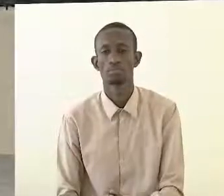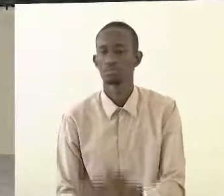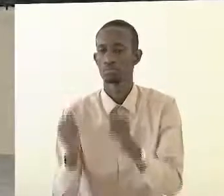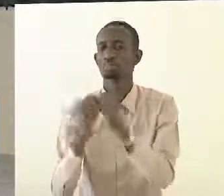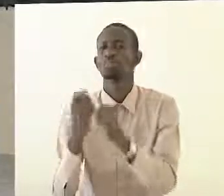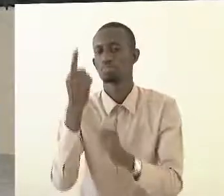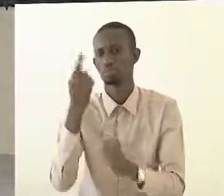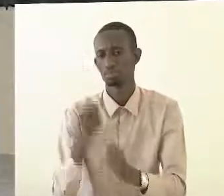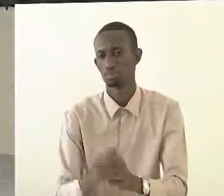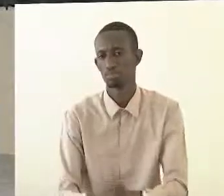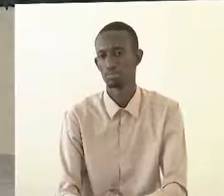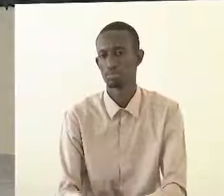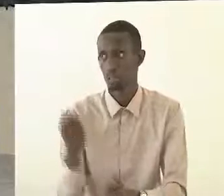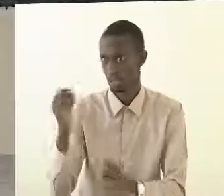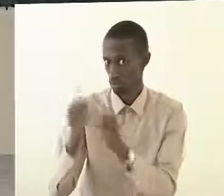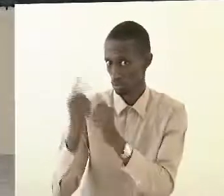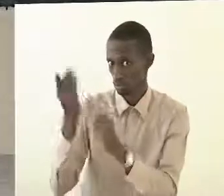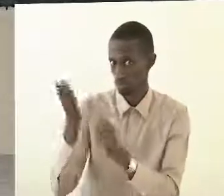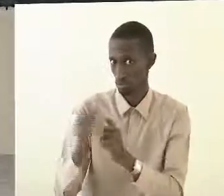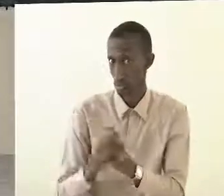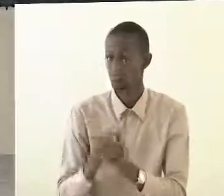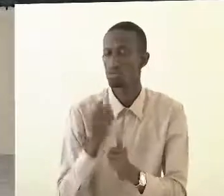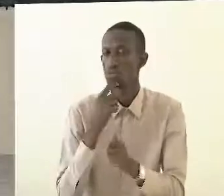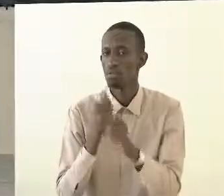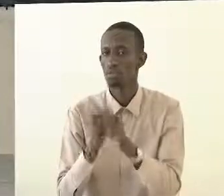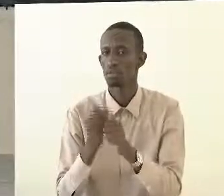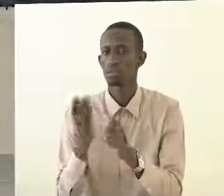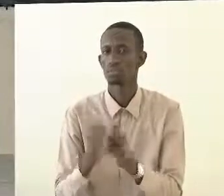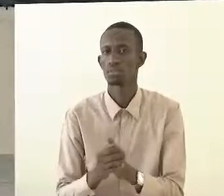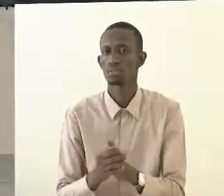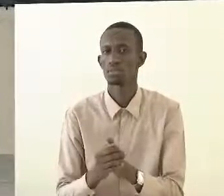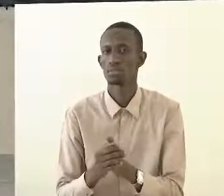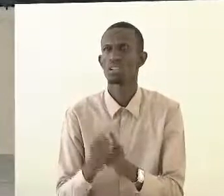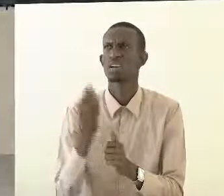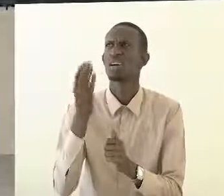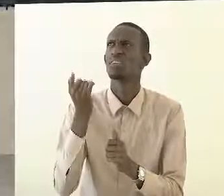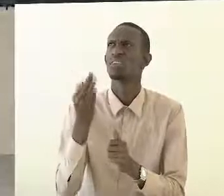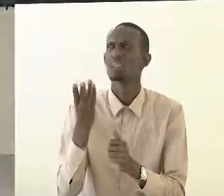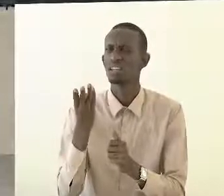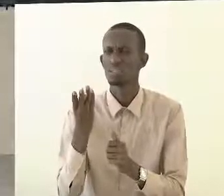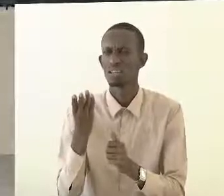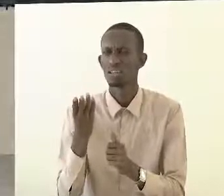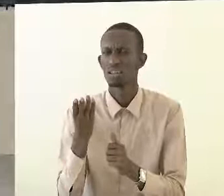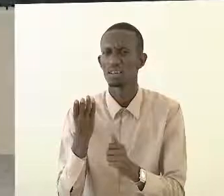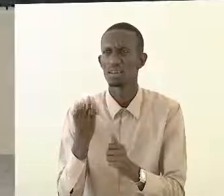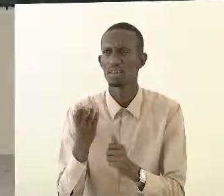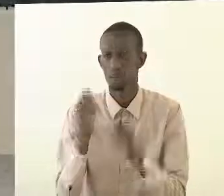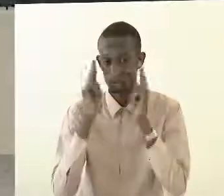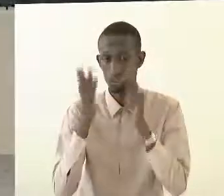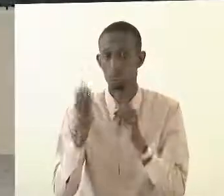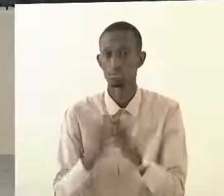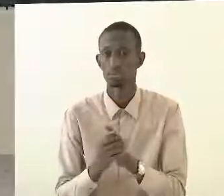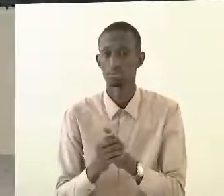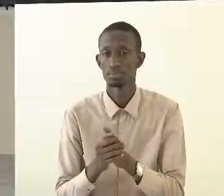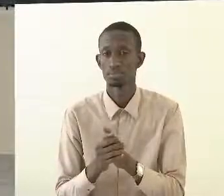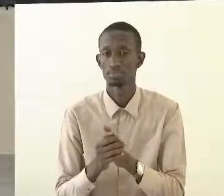11. Is this 11? You have it to follow. Here you have, okay, I hope it is that. Then